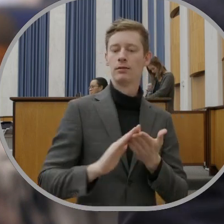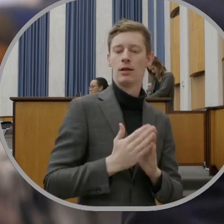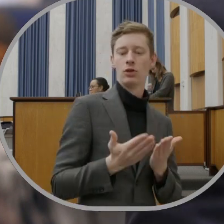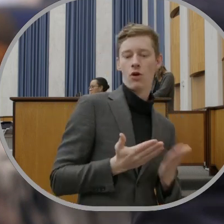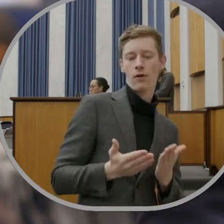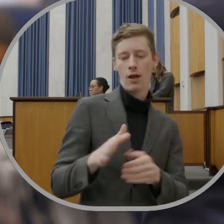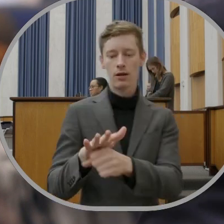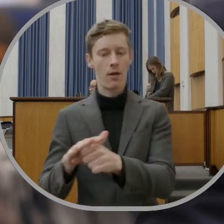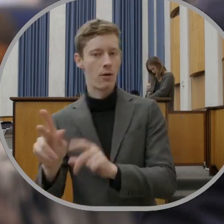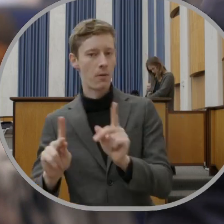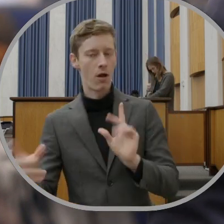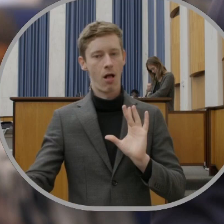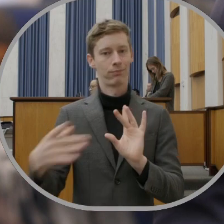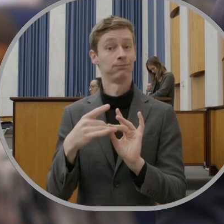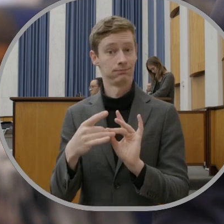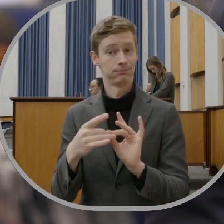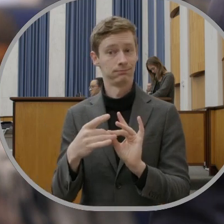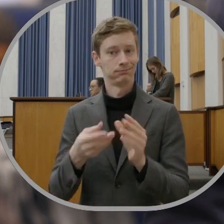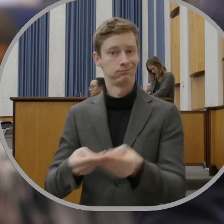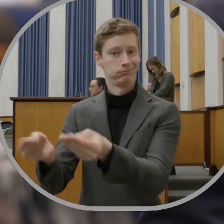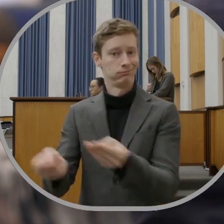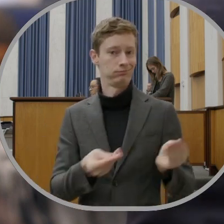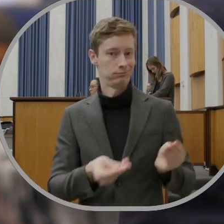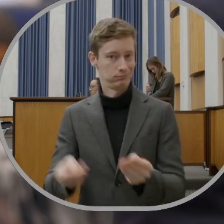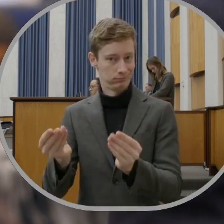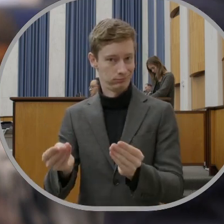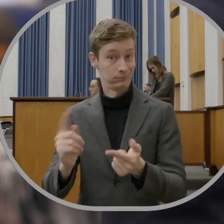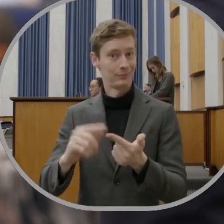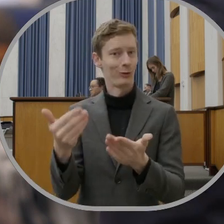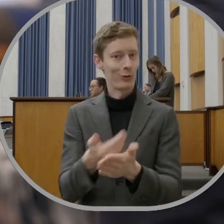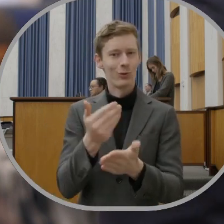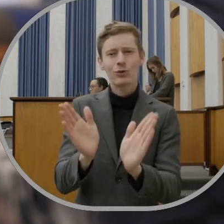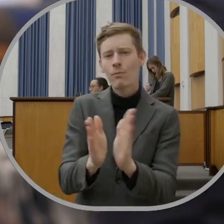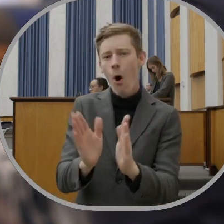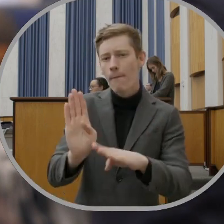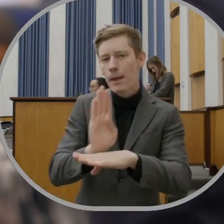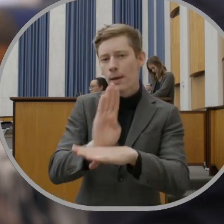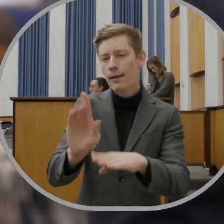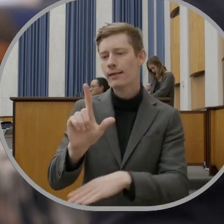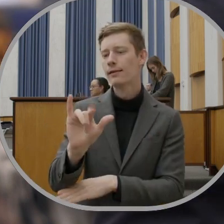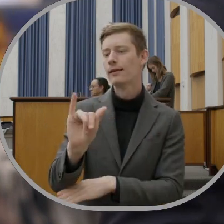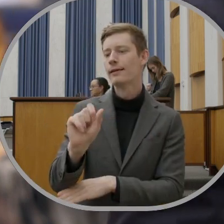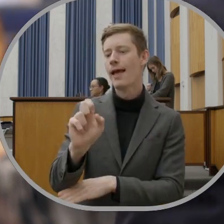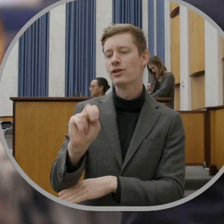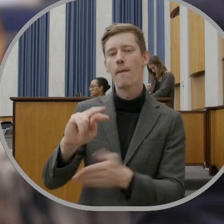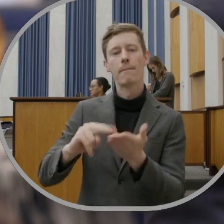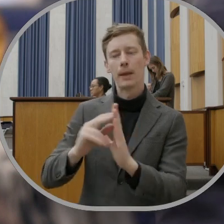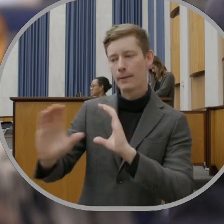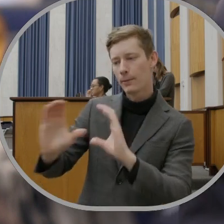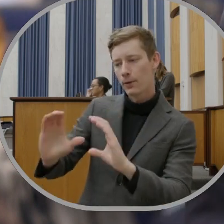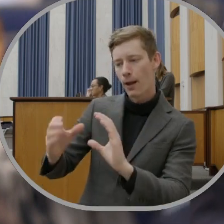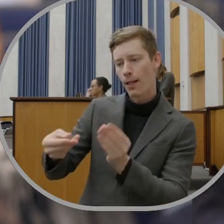also include a newly appointed small business liaison to ensure smoother navigation of city services for